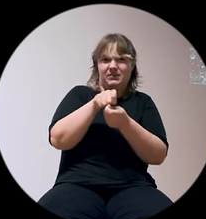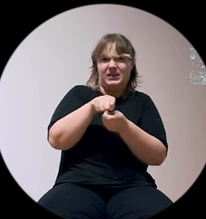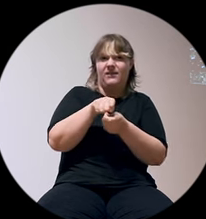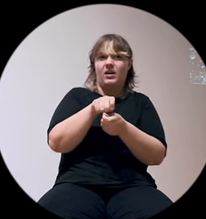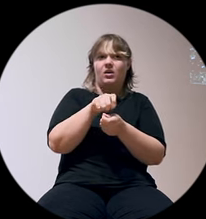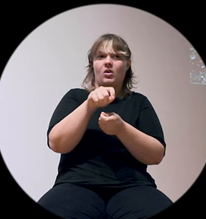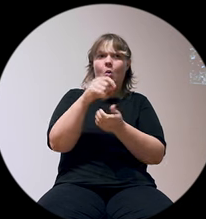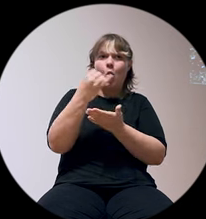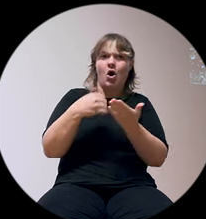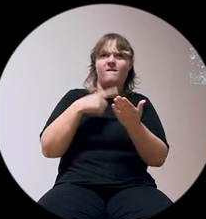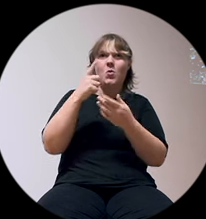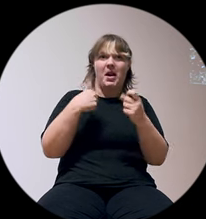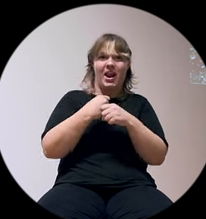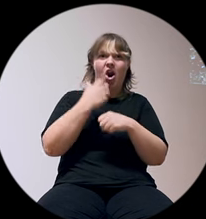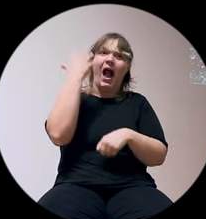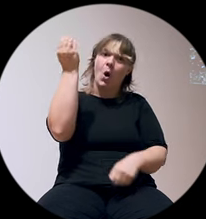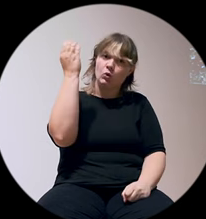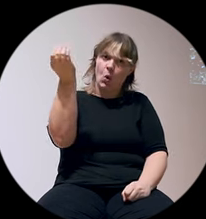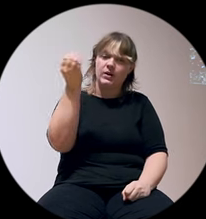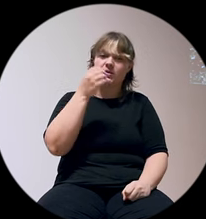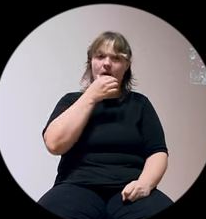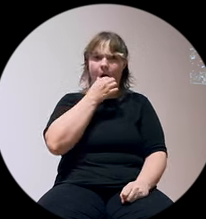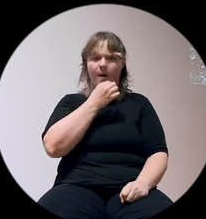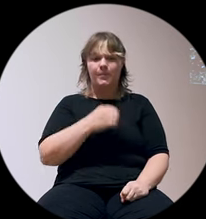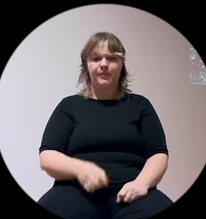for a year outdoors